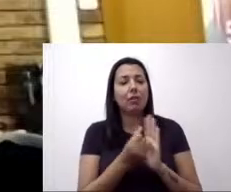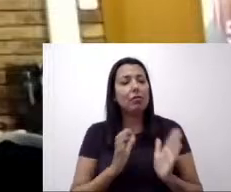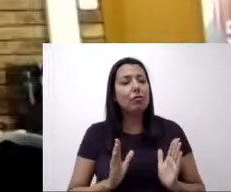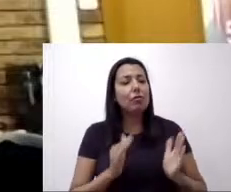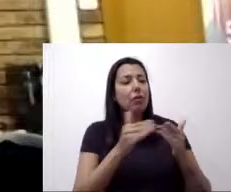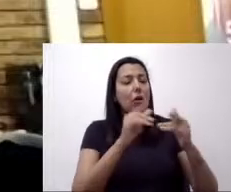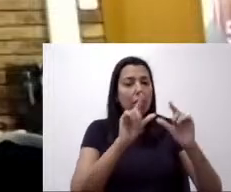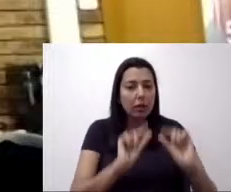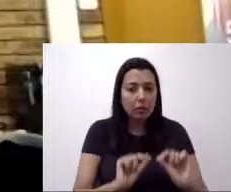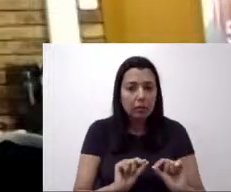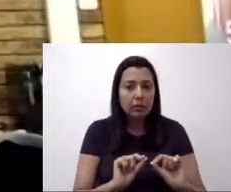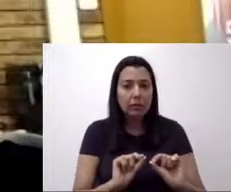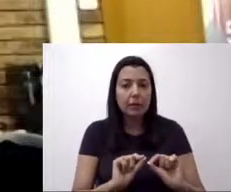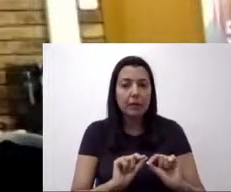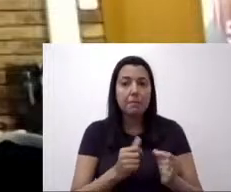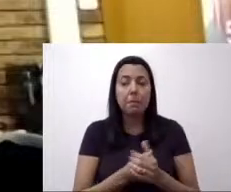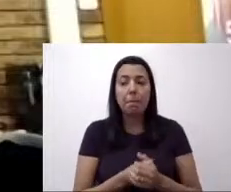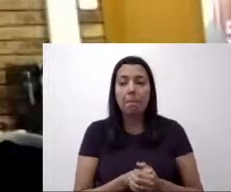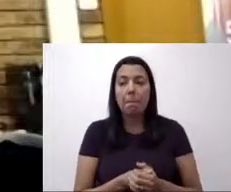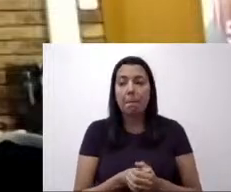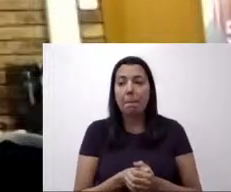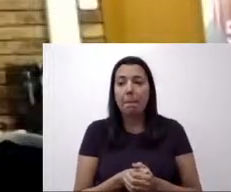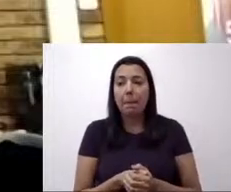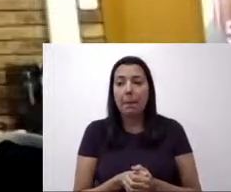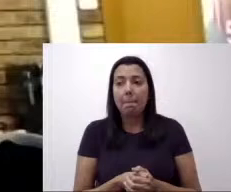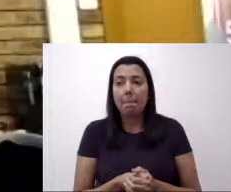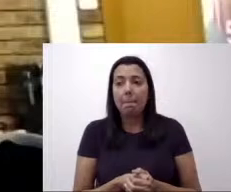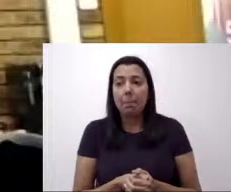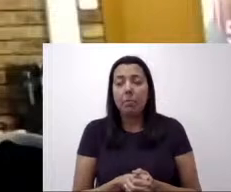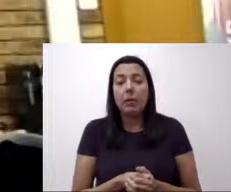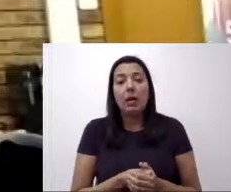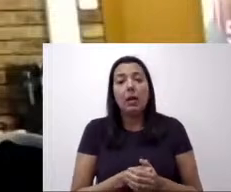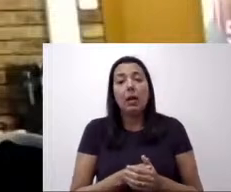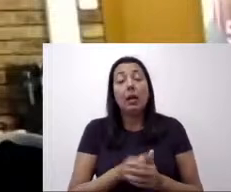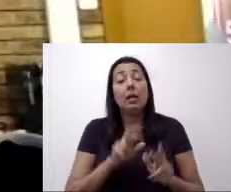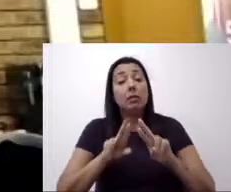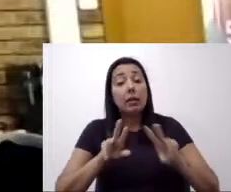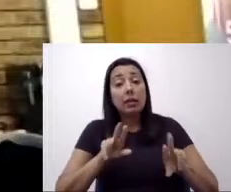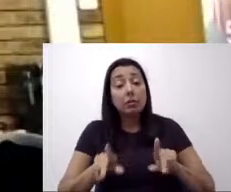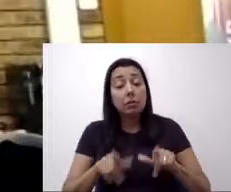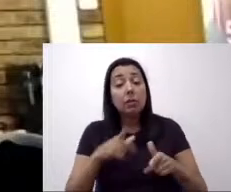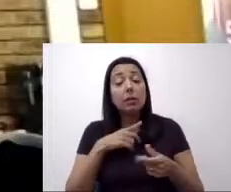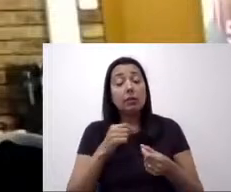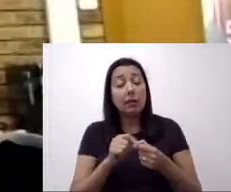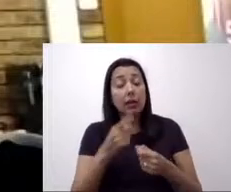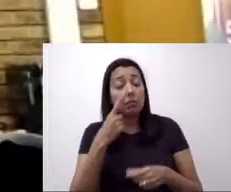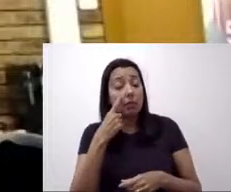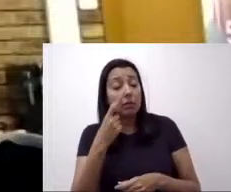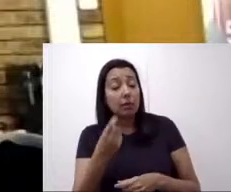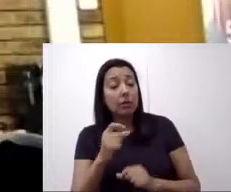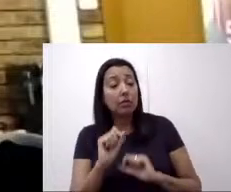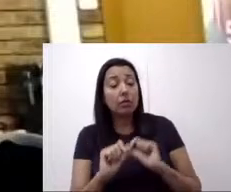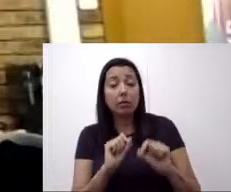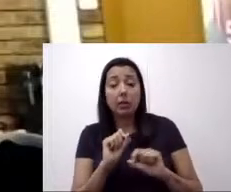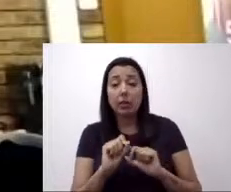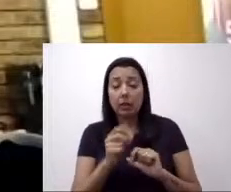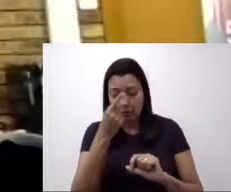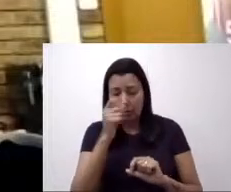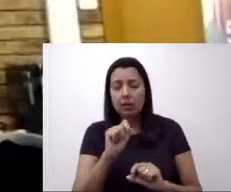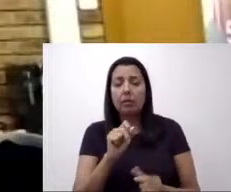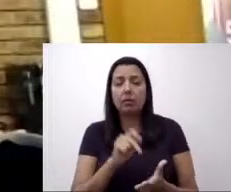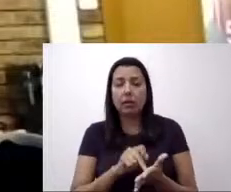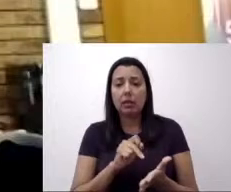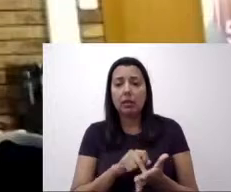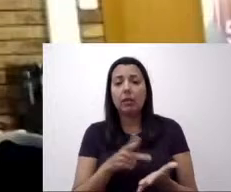reality and make investigation on what is the reality need to be first. So this